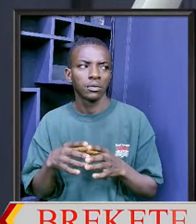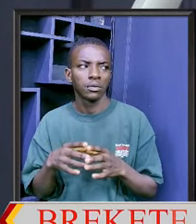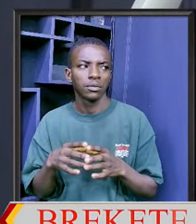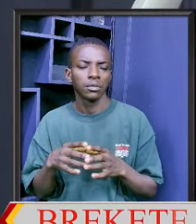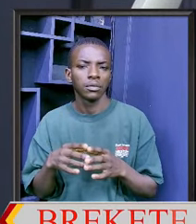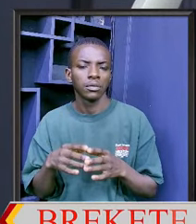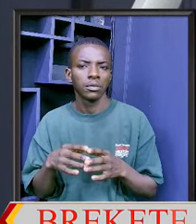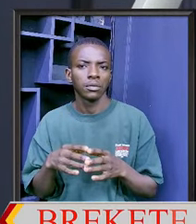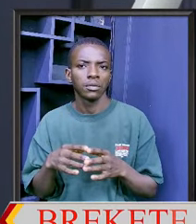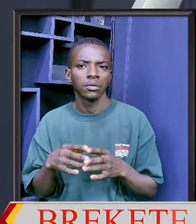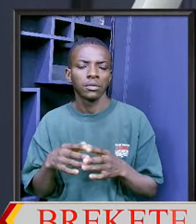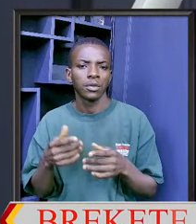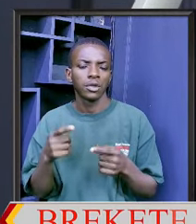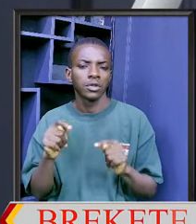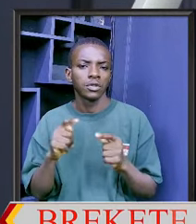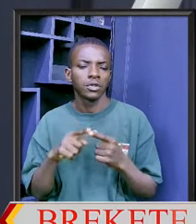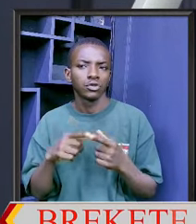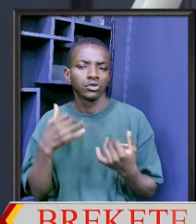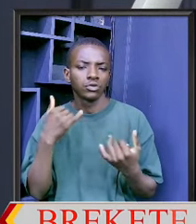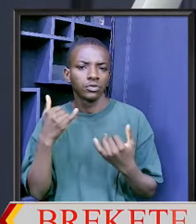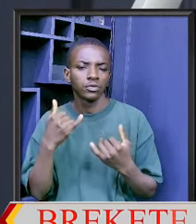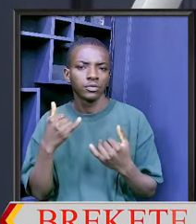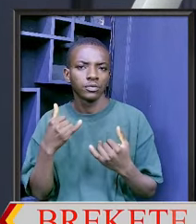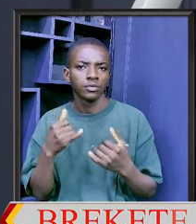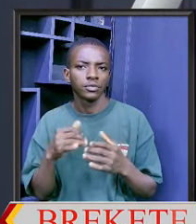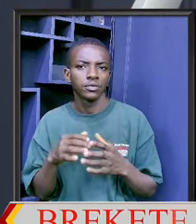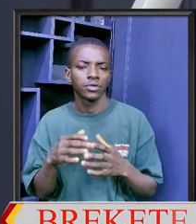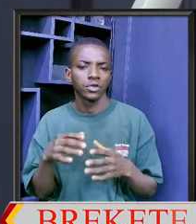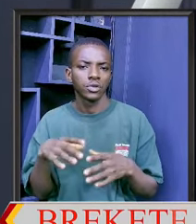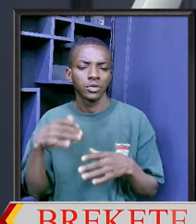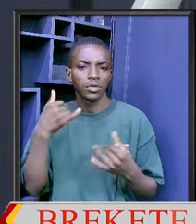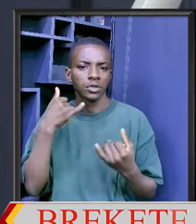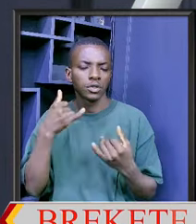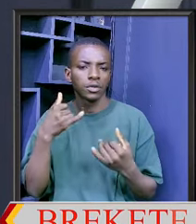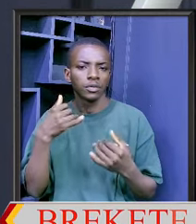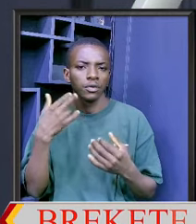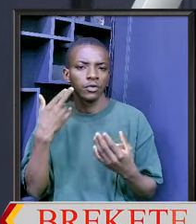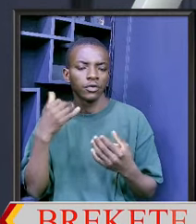I say make you hold the line. They try to screen to snap your number.